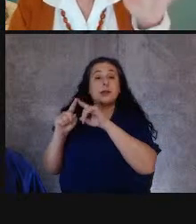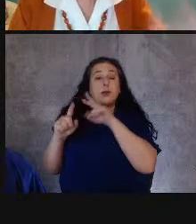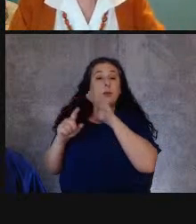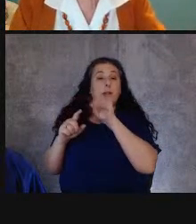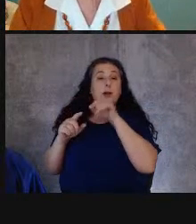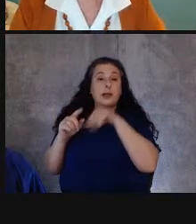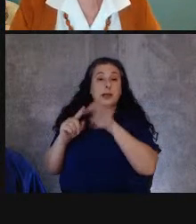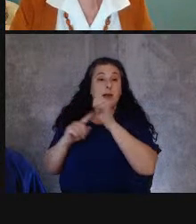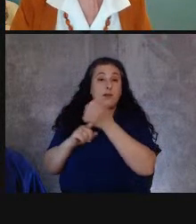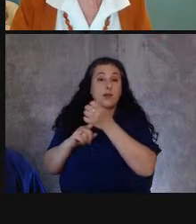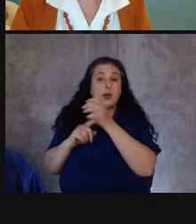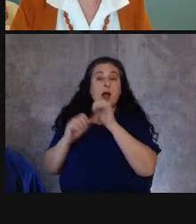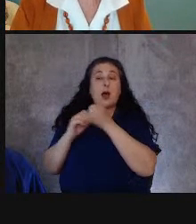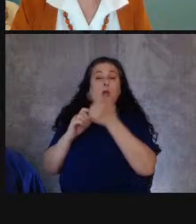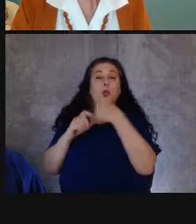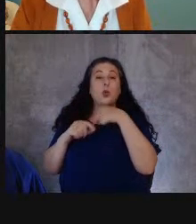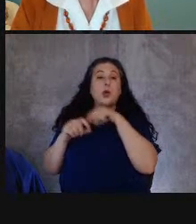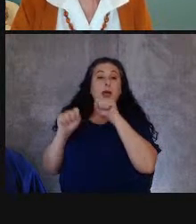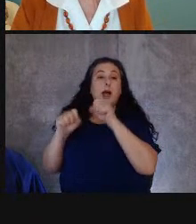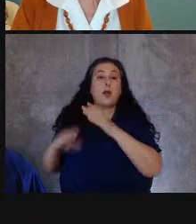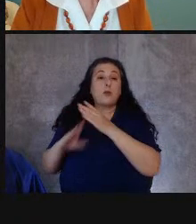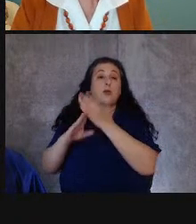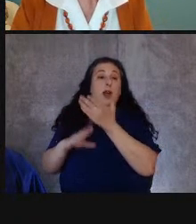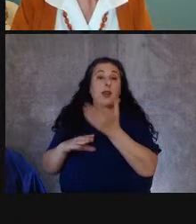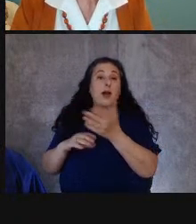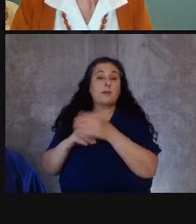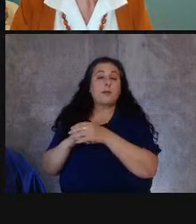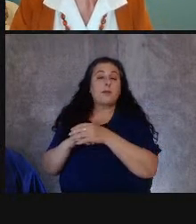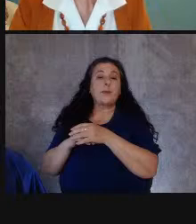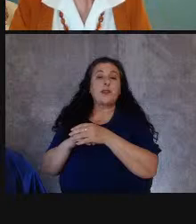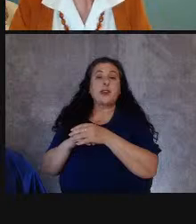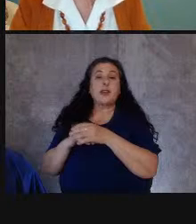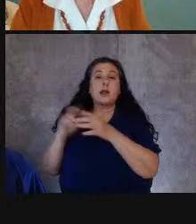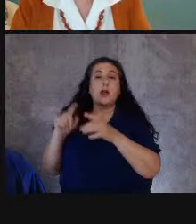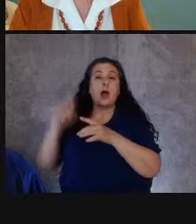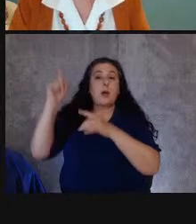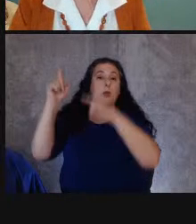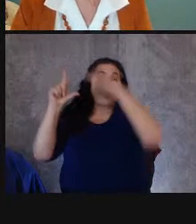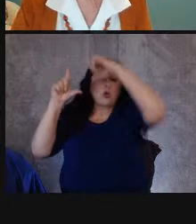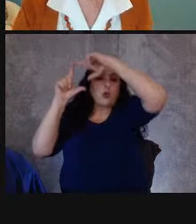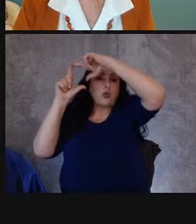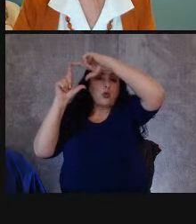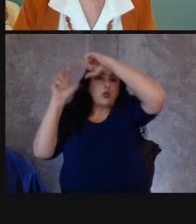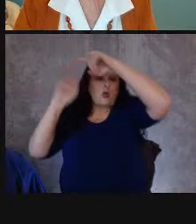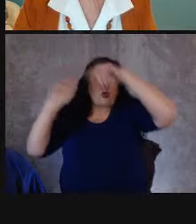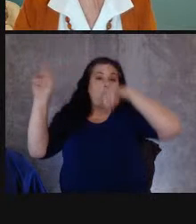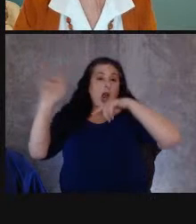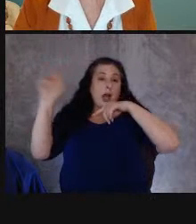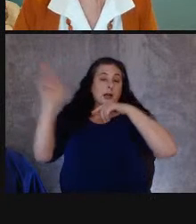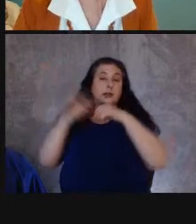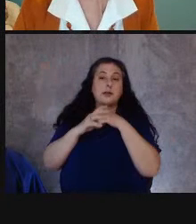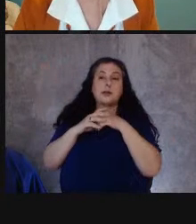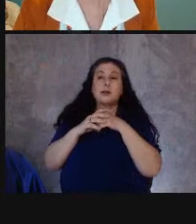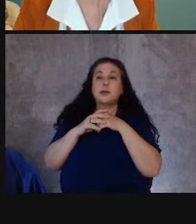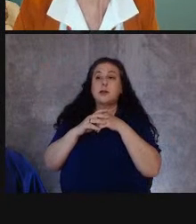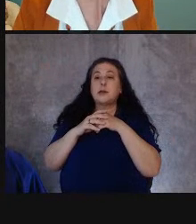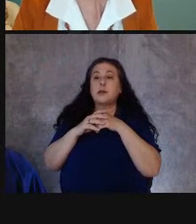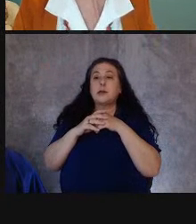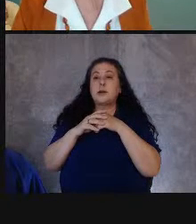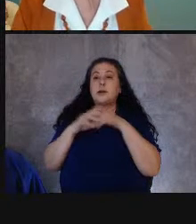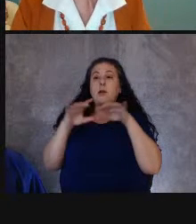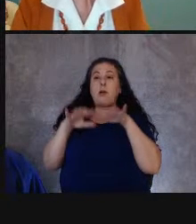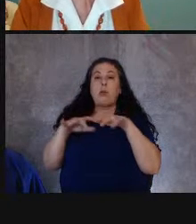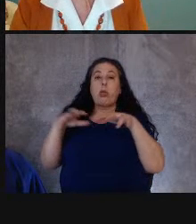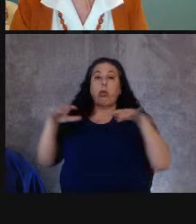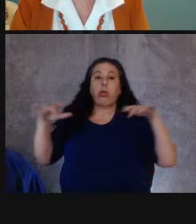the environment, this is how we can prevent them. On the upper right here, I have a kind of this mass